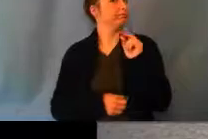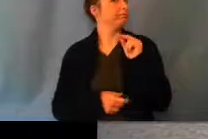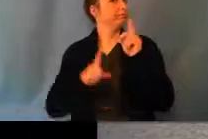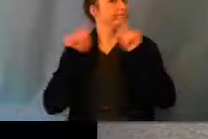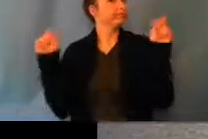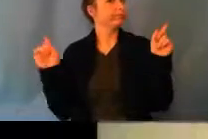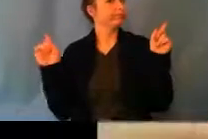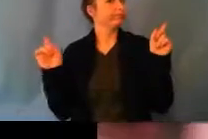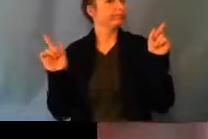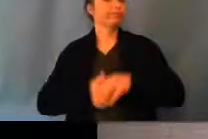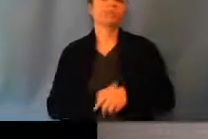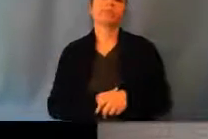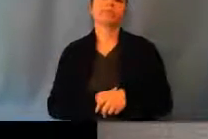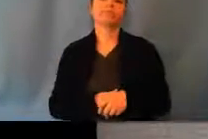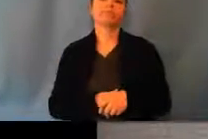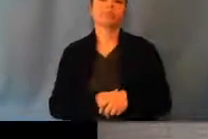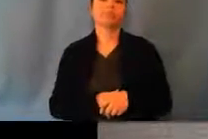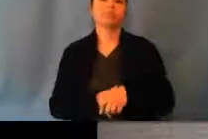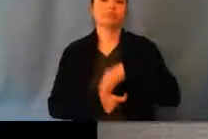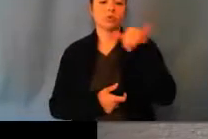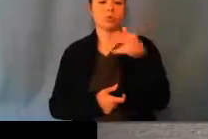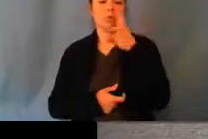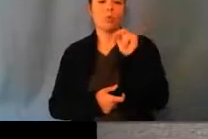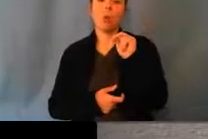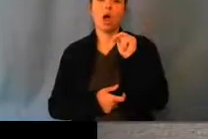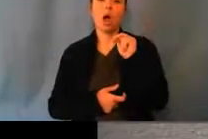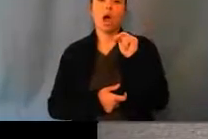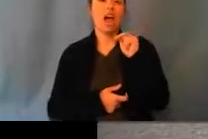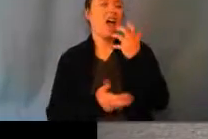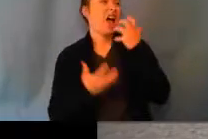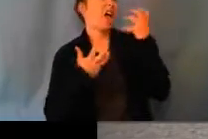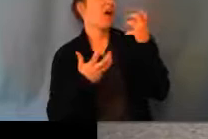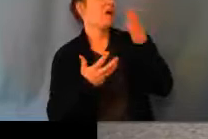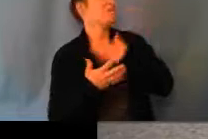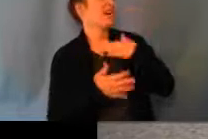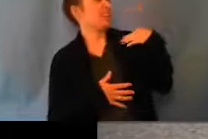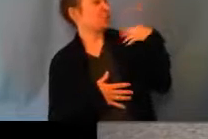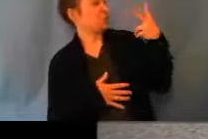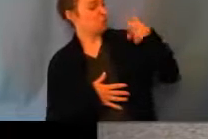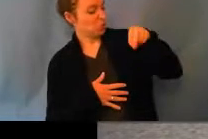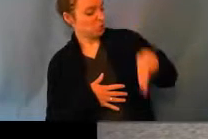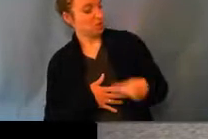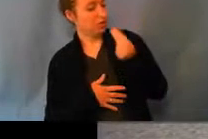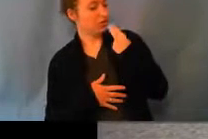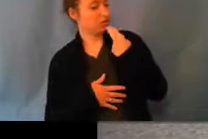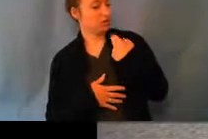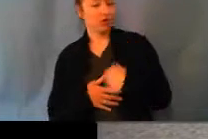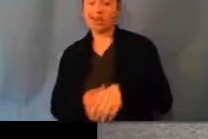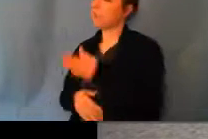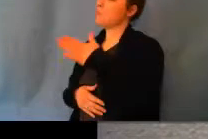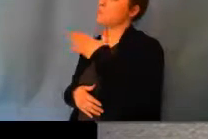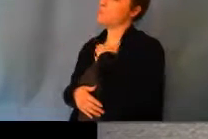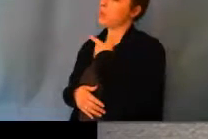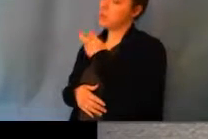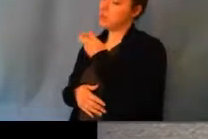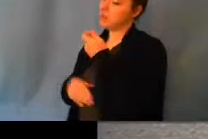Let's see what happens. Juan shouted, My moat is 2 spoons deep. Mine is a